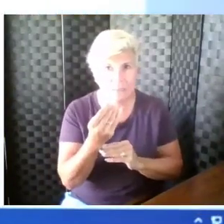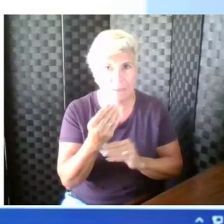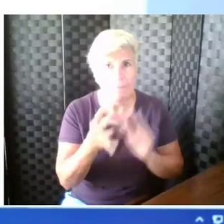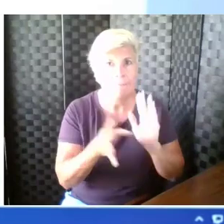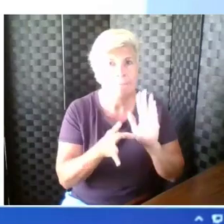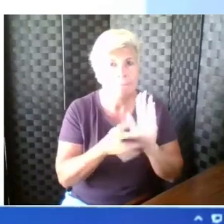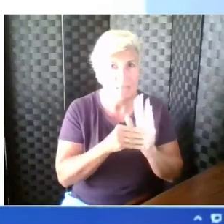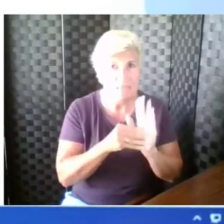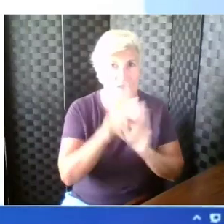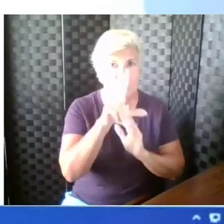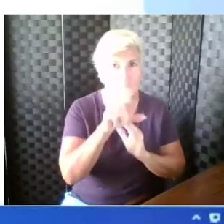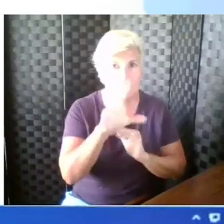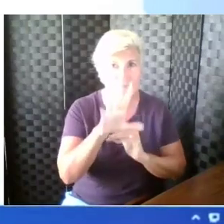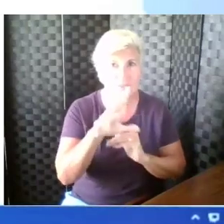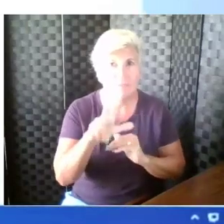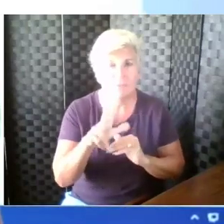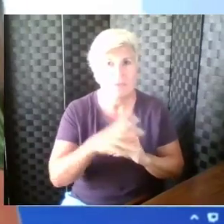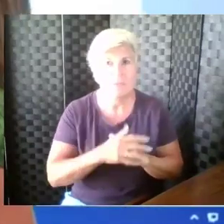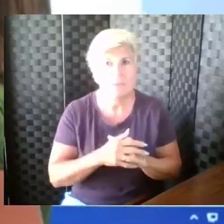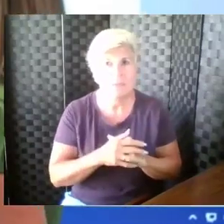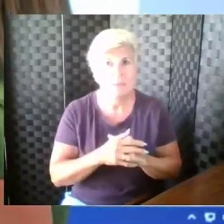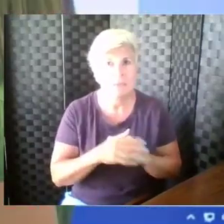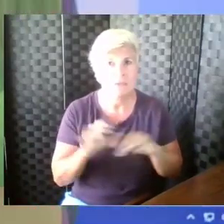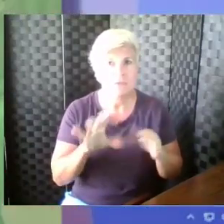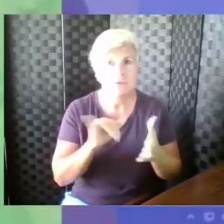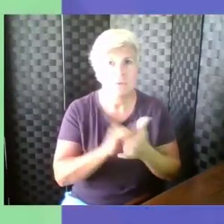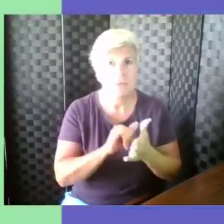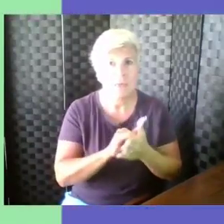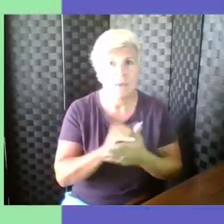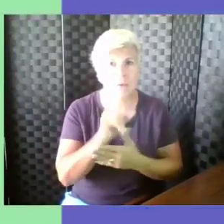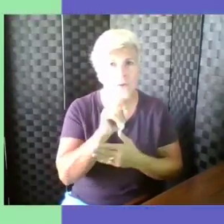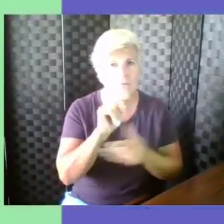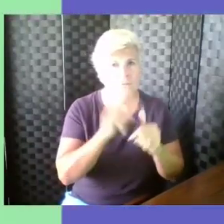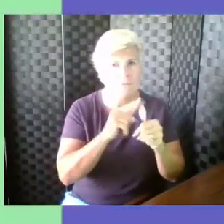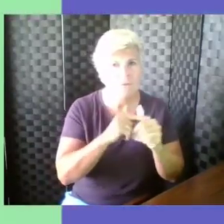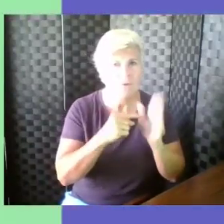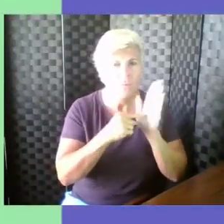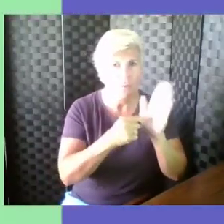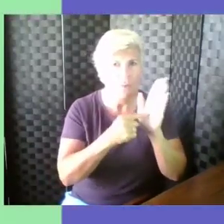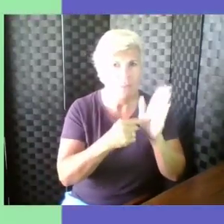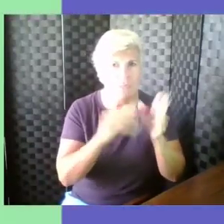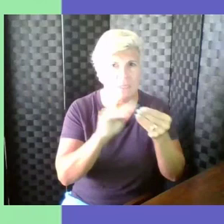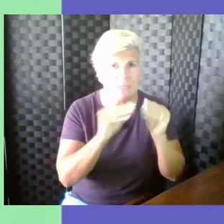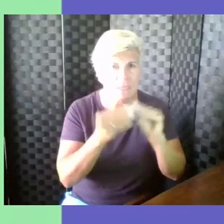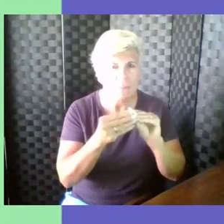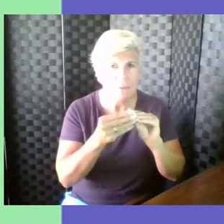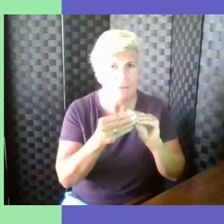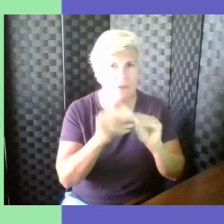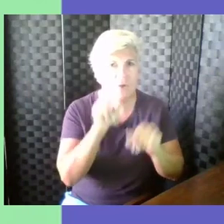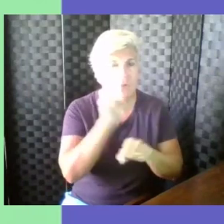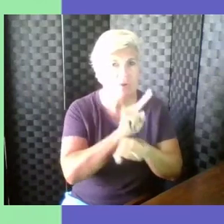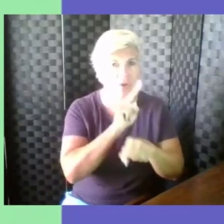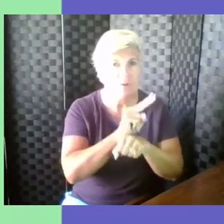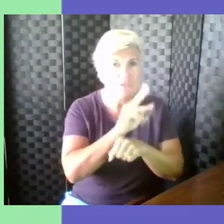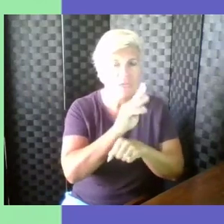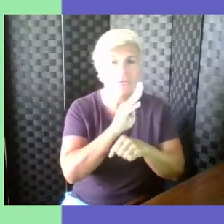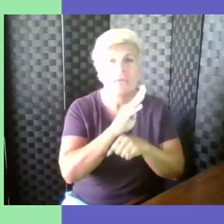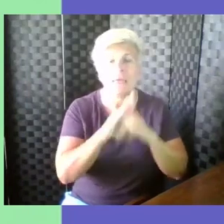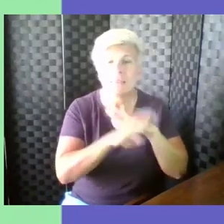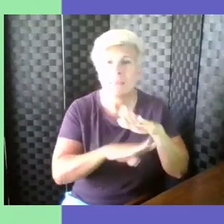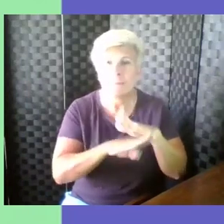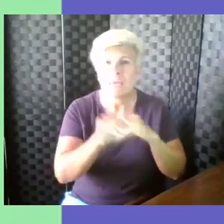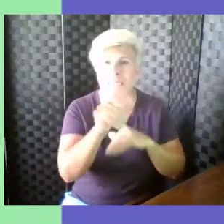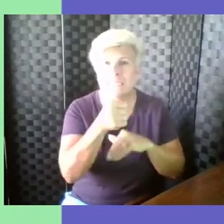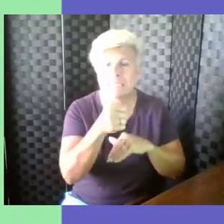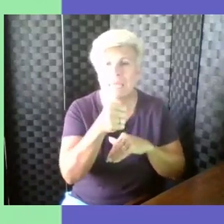plus 353. Now, to do that, we have to first represent each of those numbers using the base 10